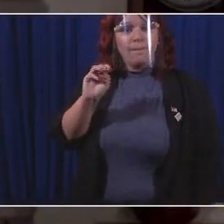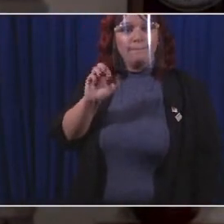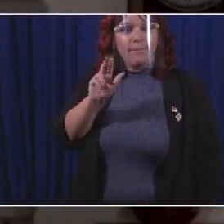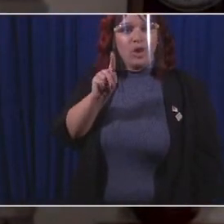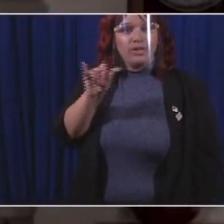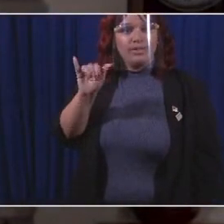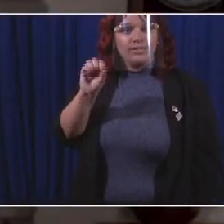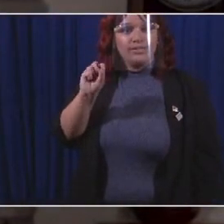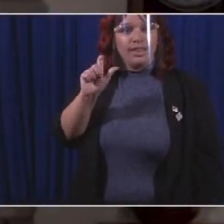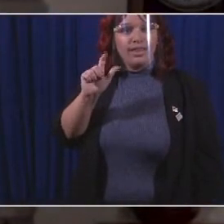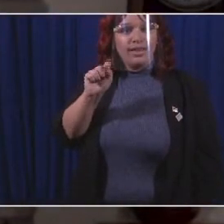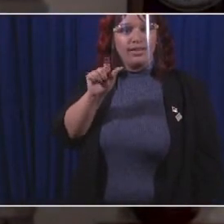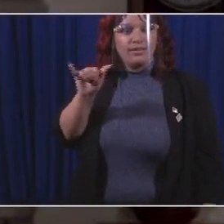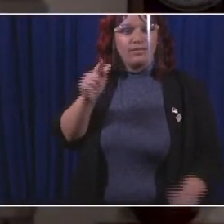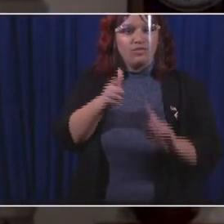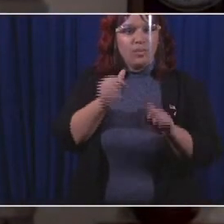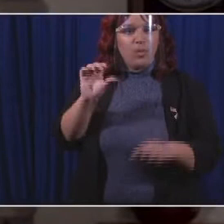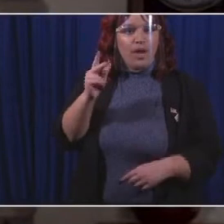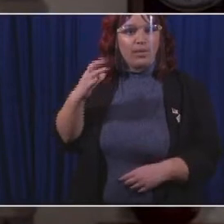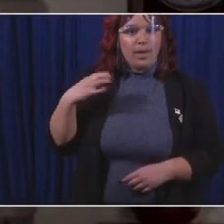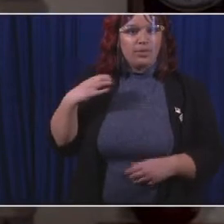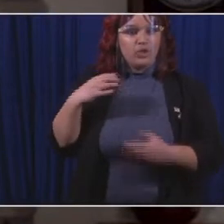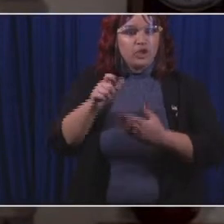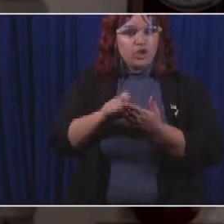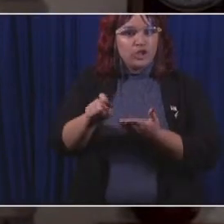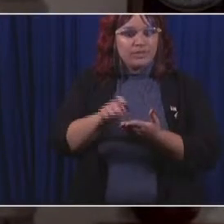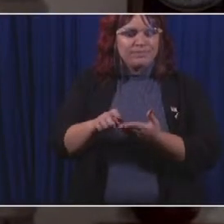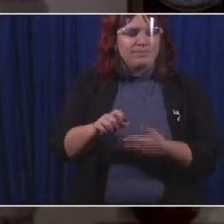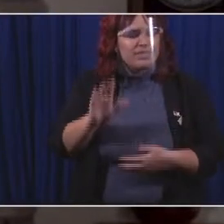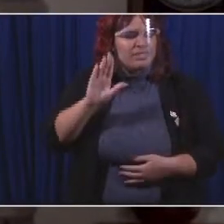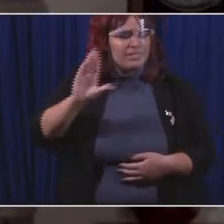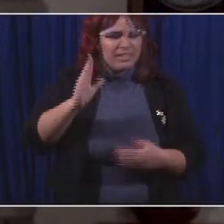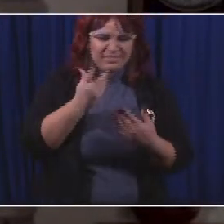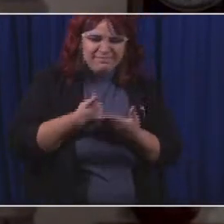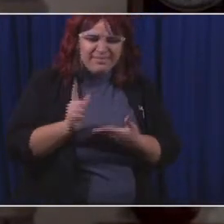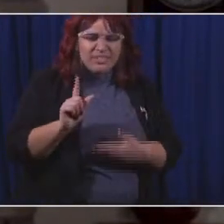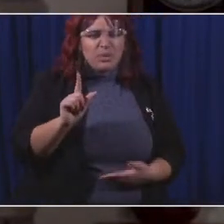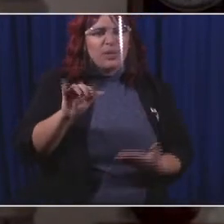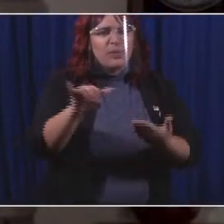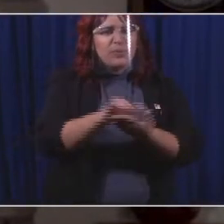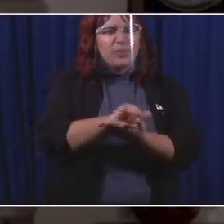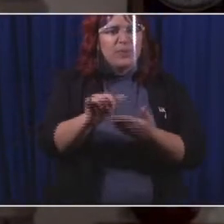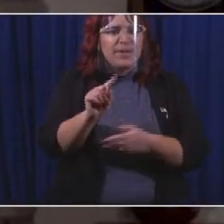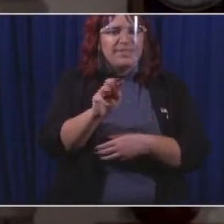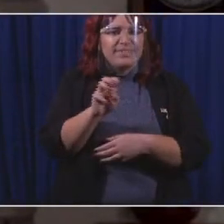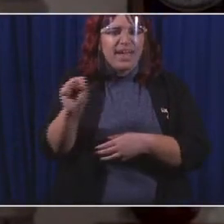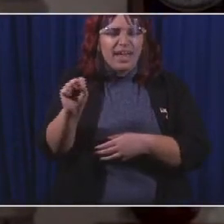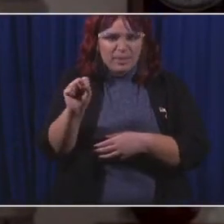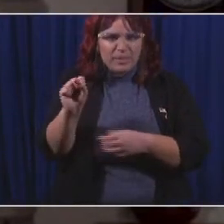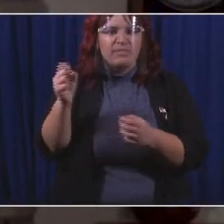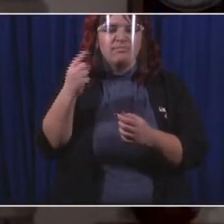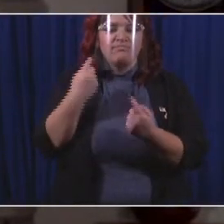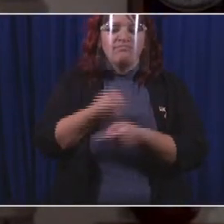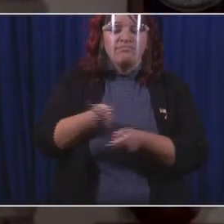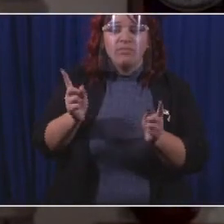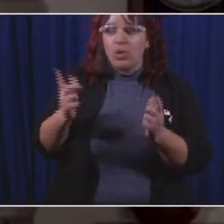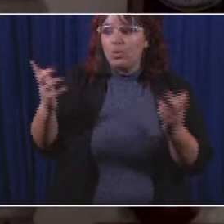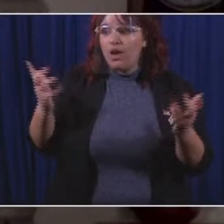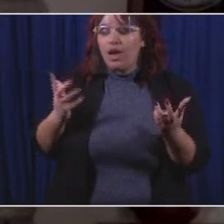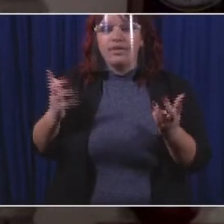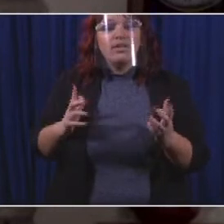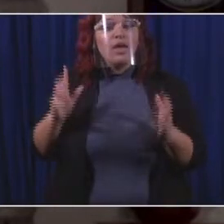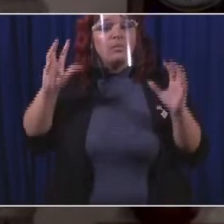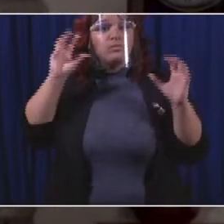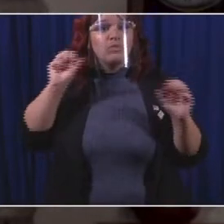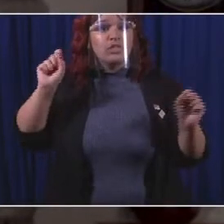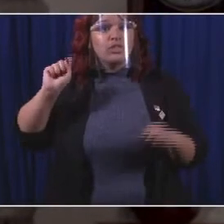morning. Last week, the New York Times reported that the Trump administration passed on hundreds of millions